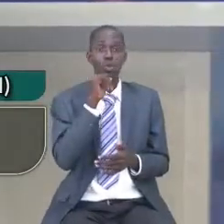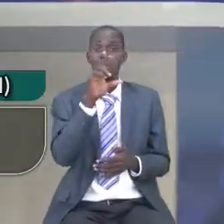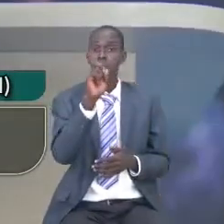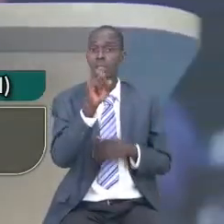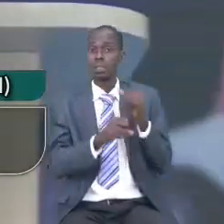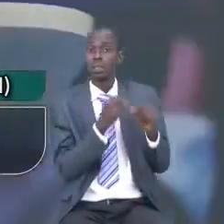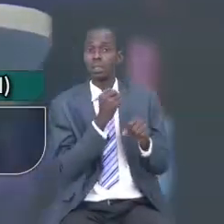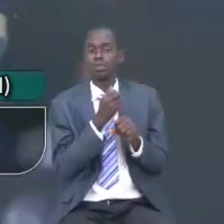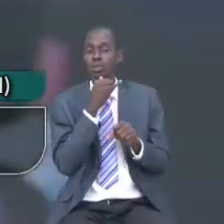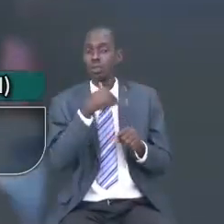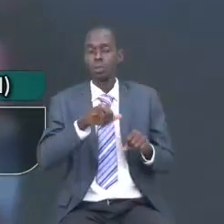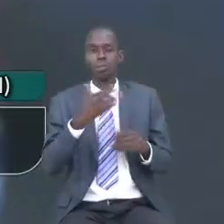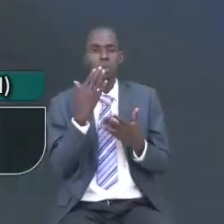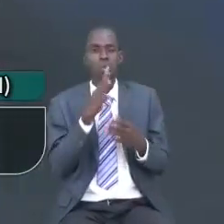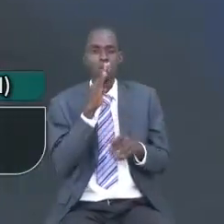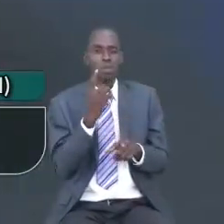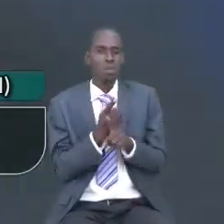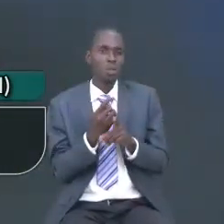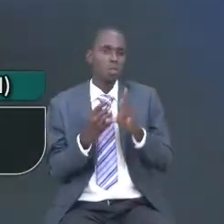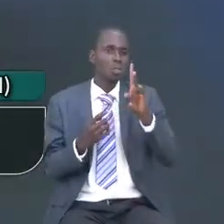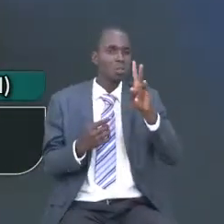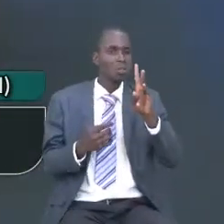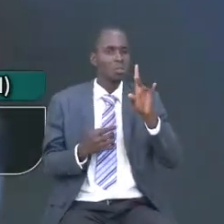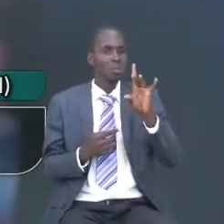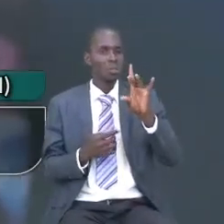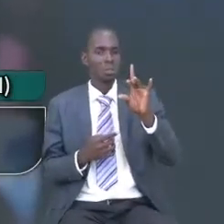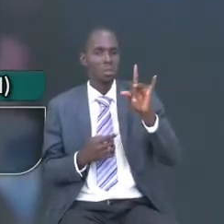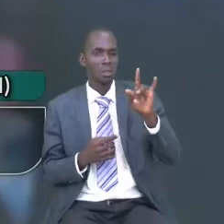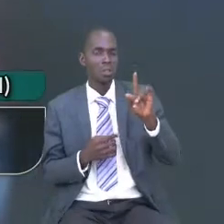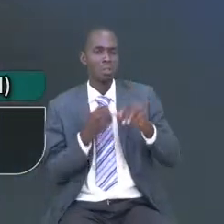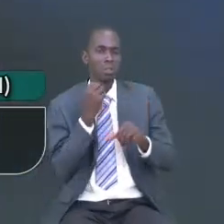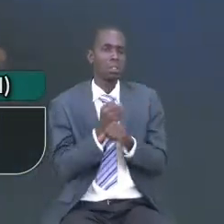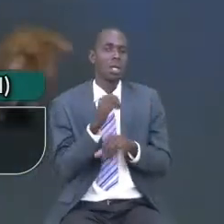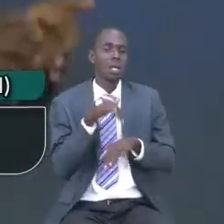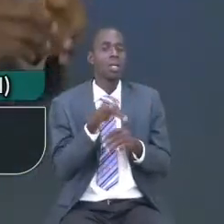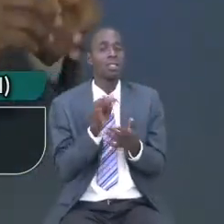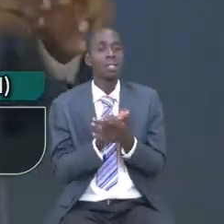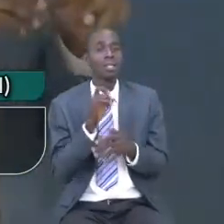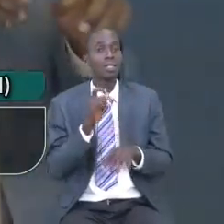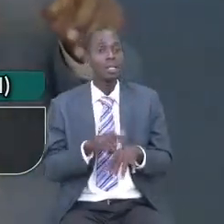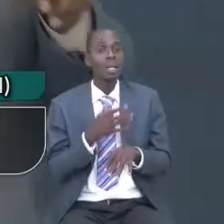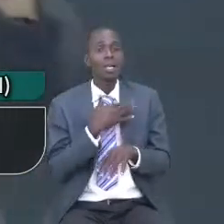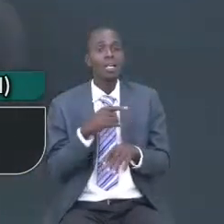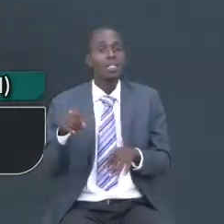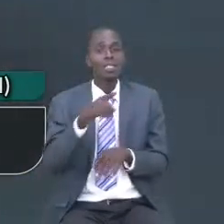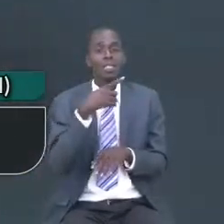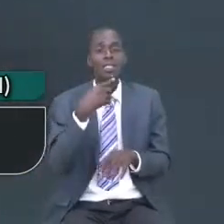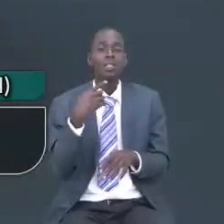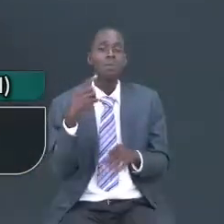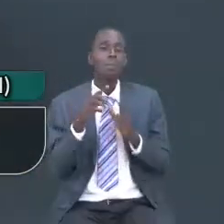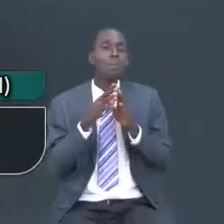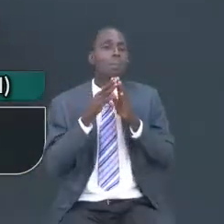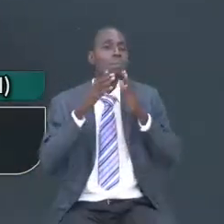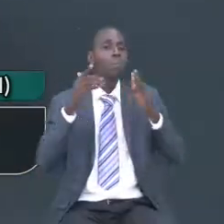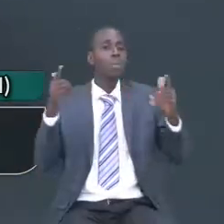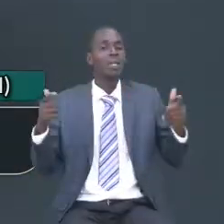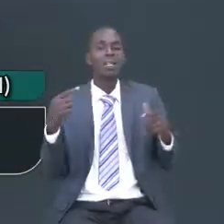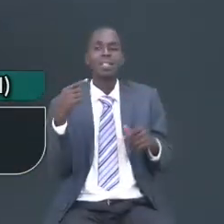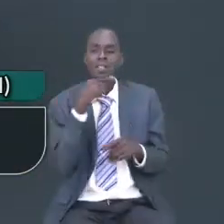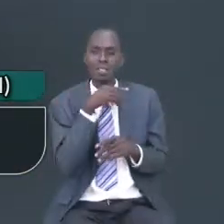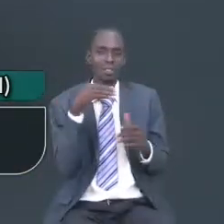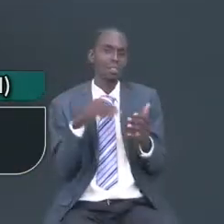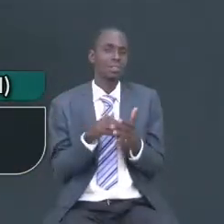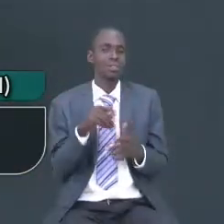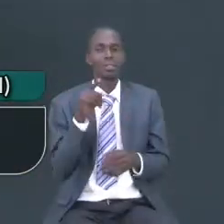like a teenager at that time. And a big lie they told against him. And the lie was so strong